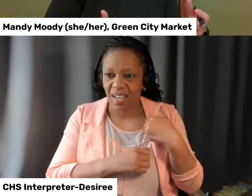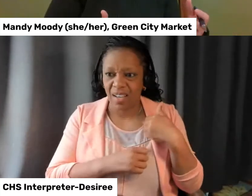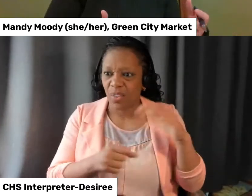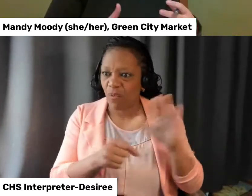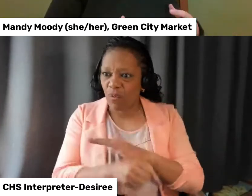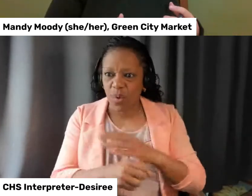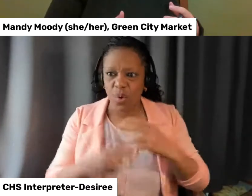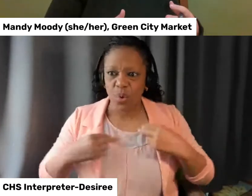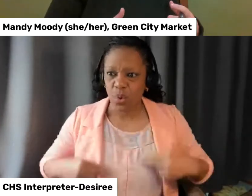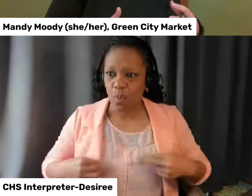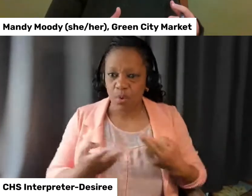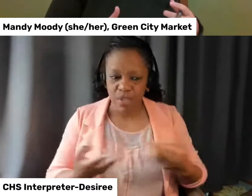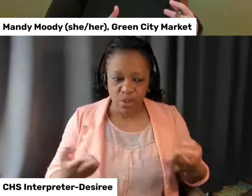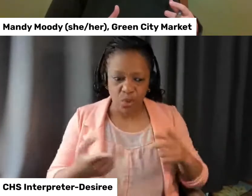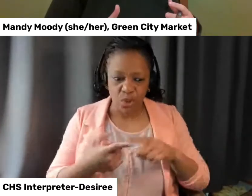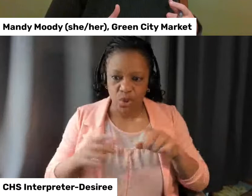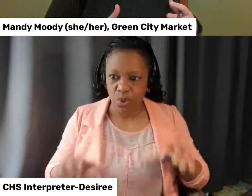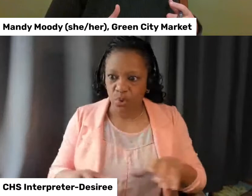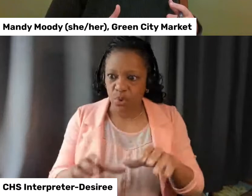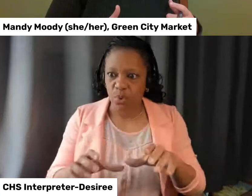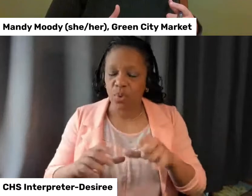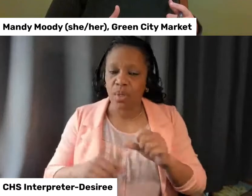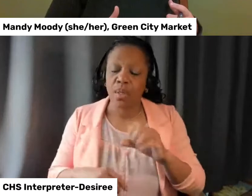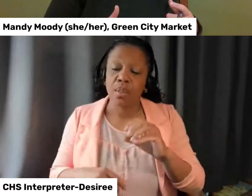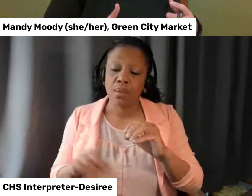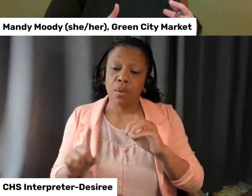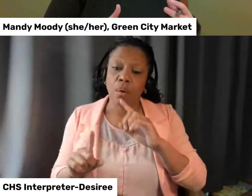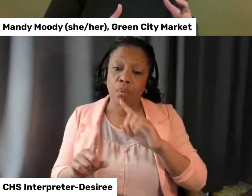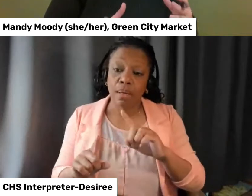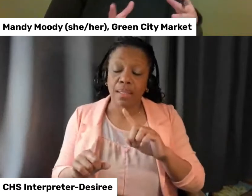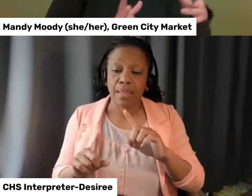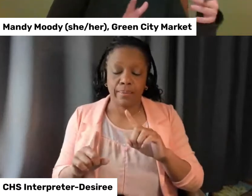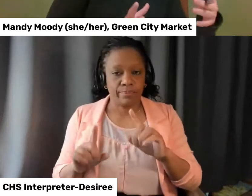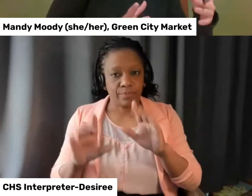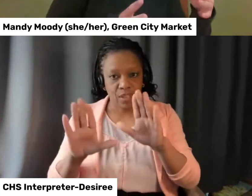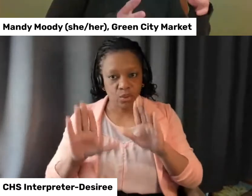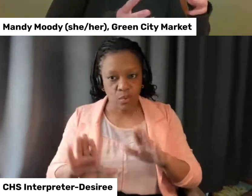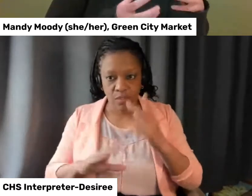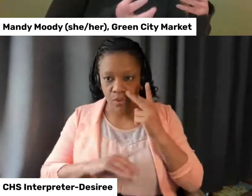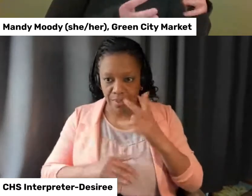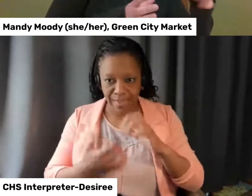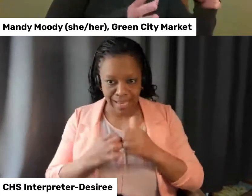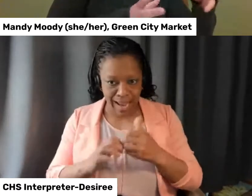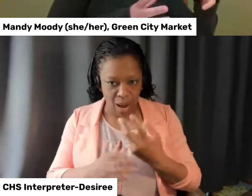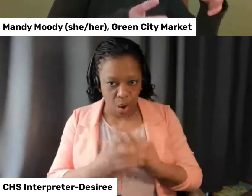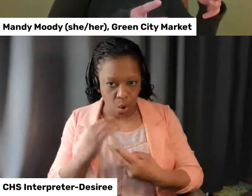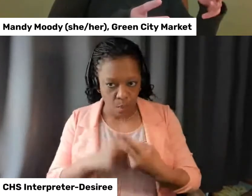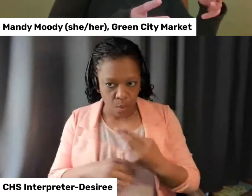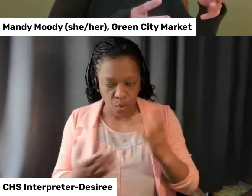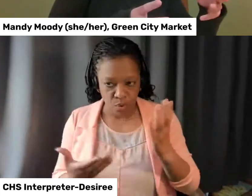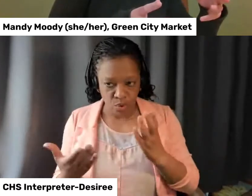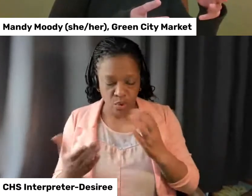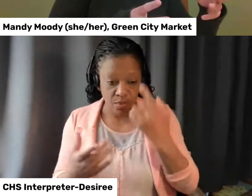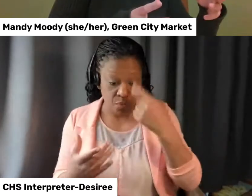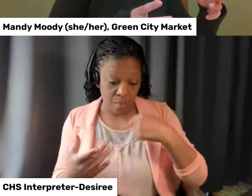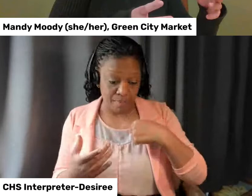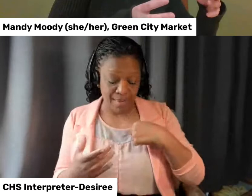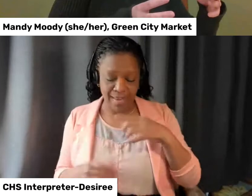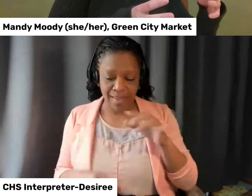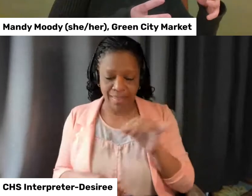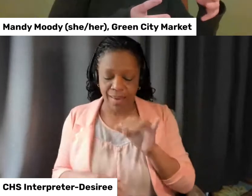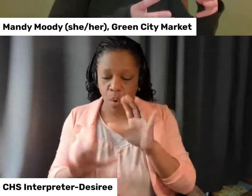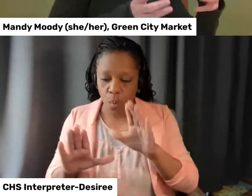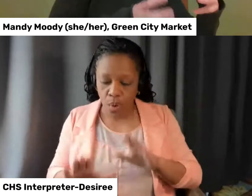so it's been really wonderful to see how it both serves for me as this wonderful